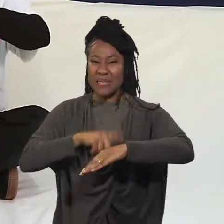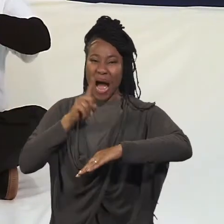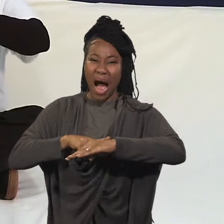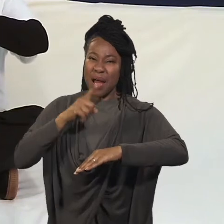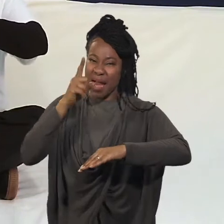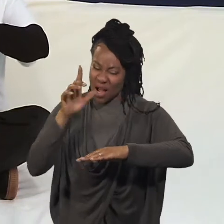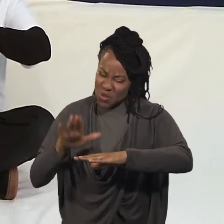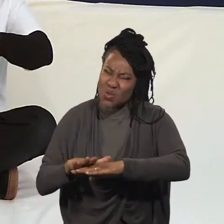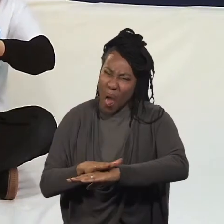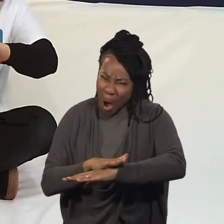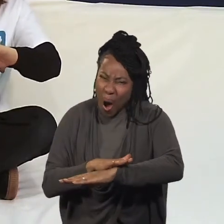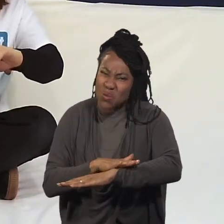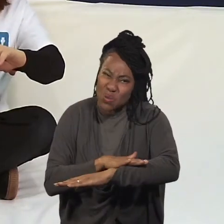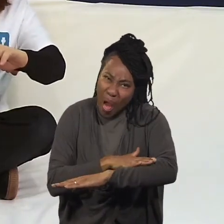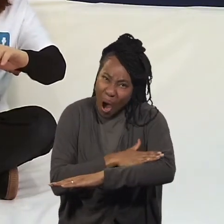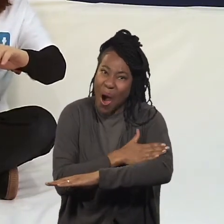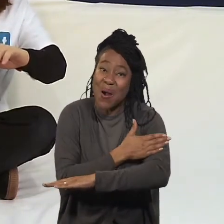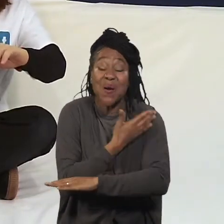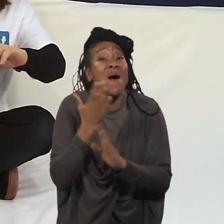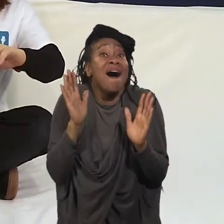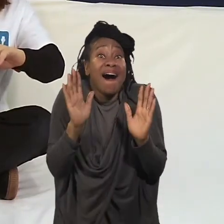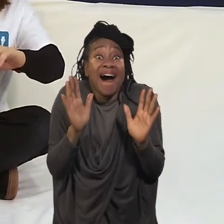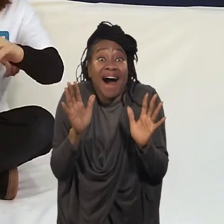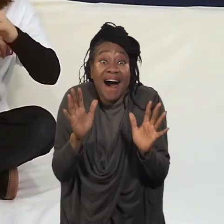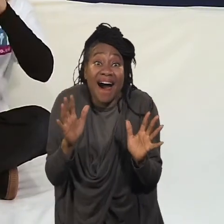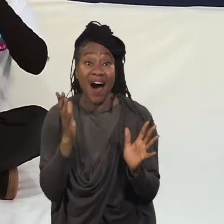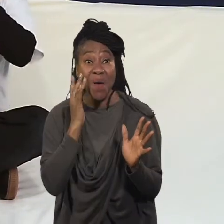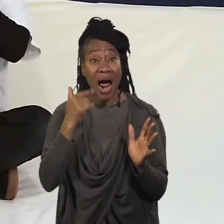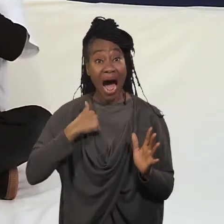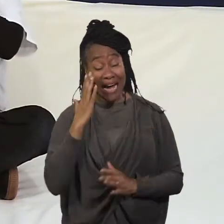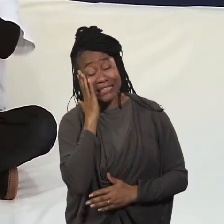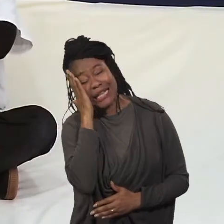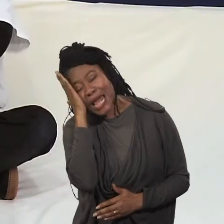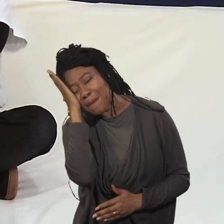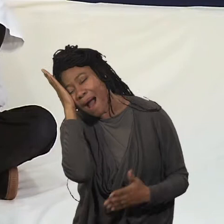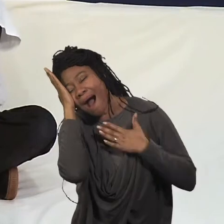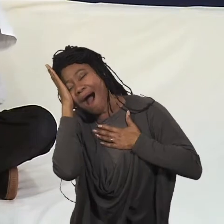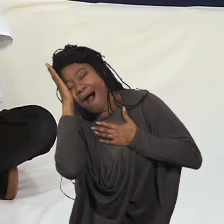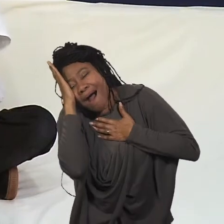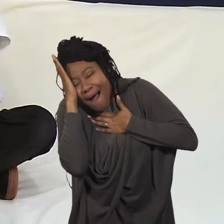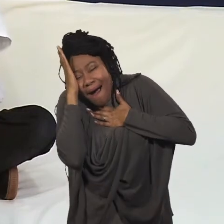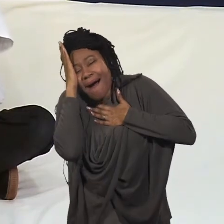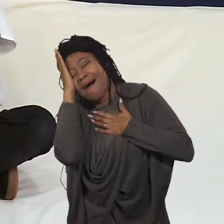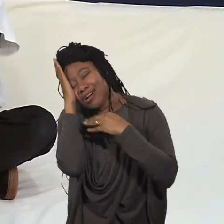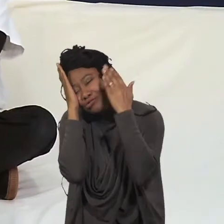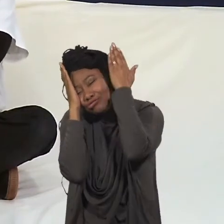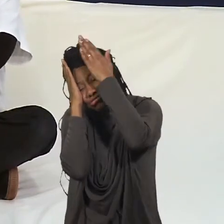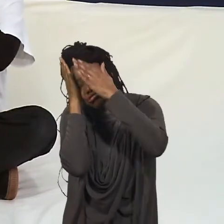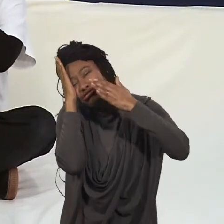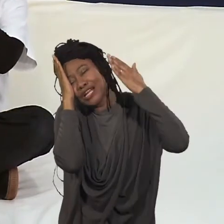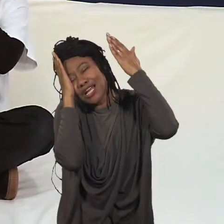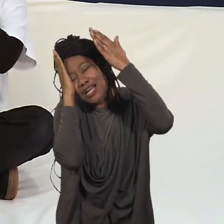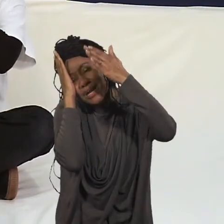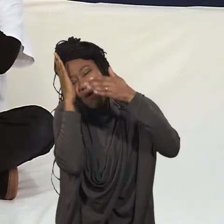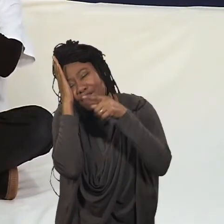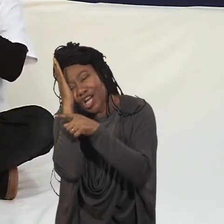time can go so slow. When I sleep I'll dream